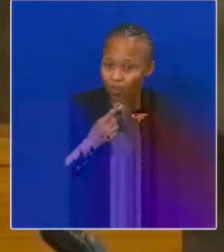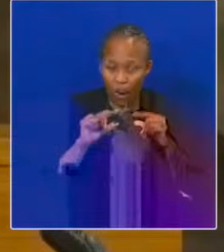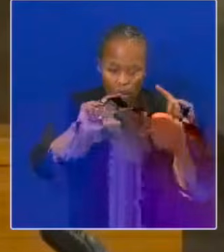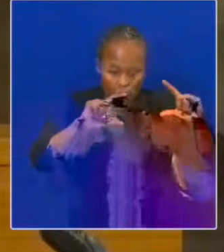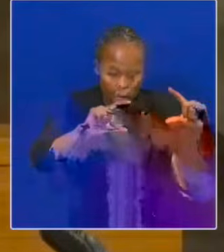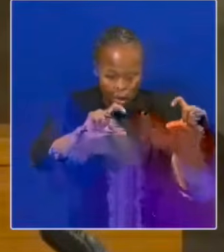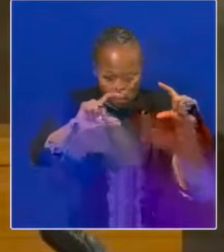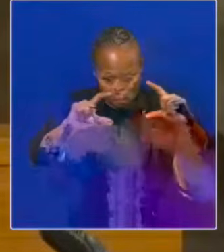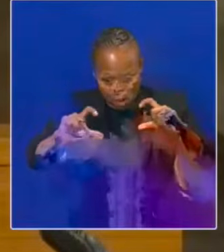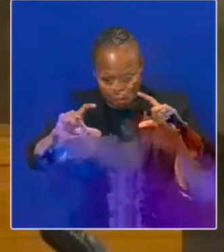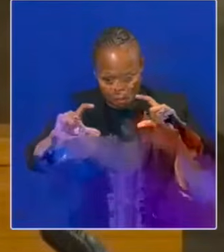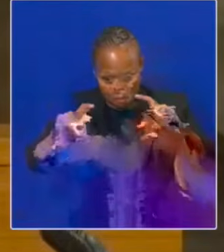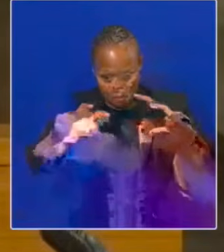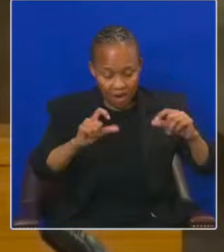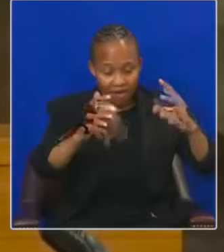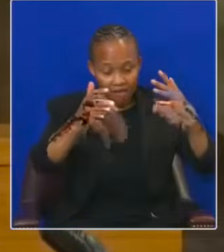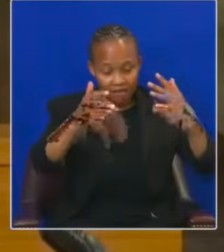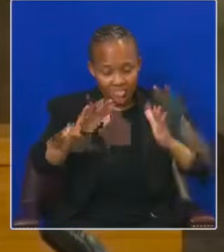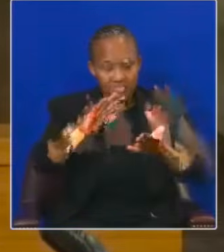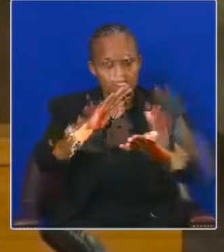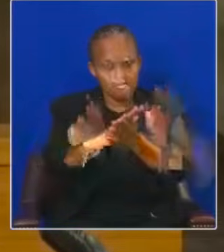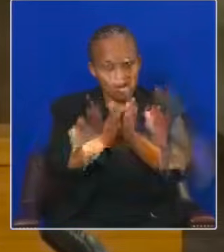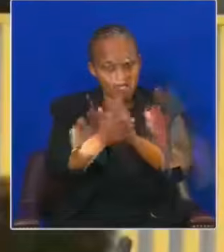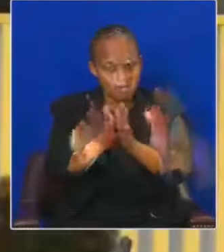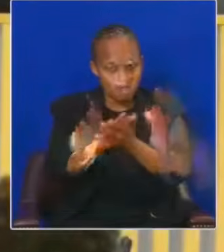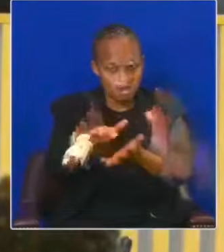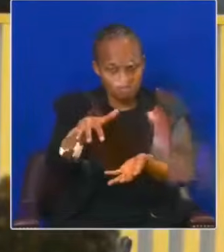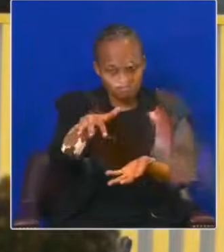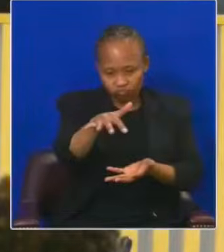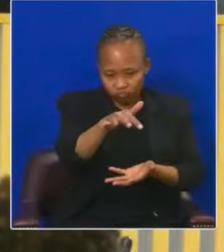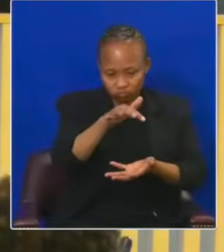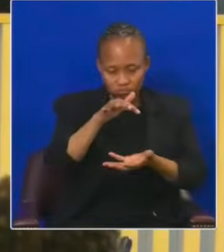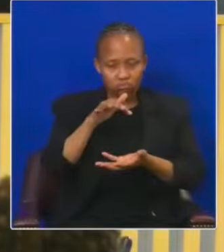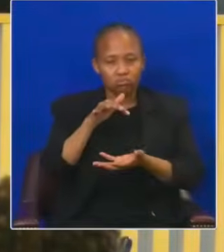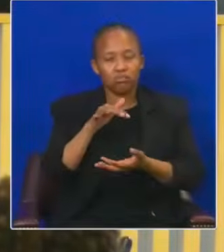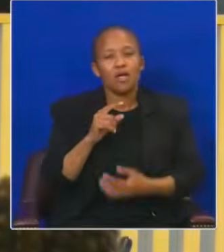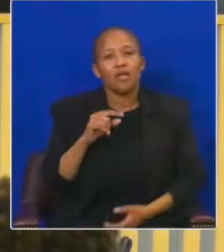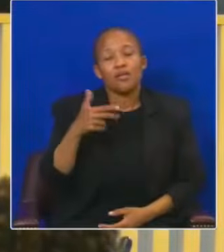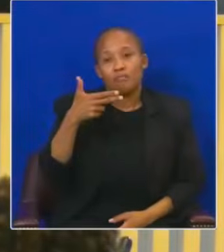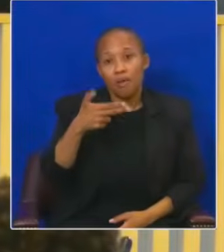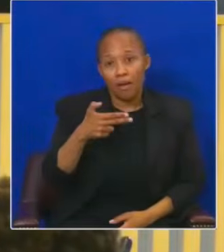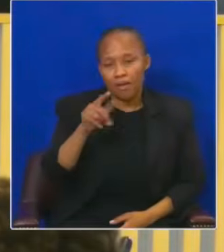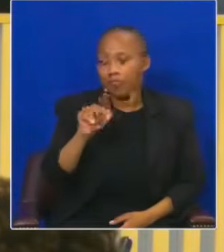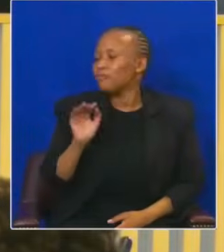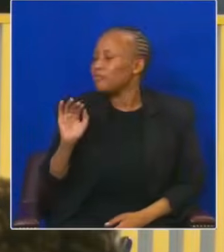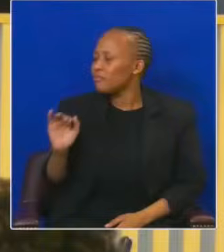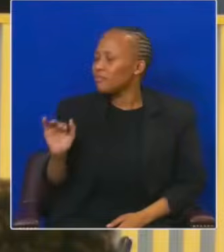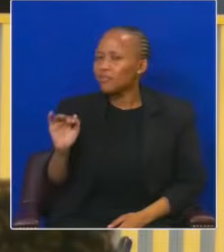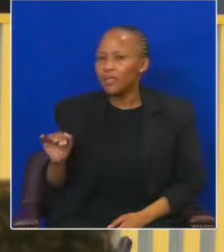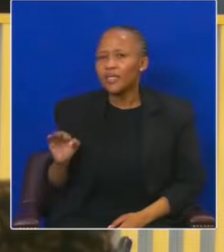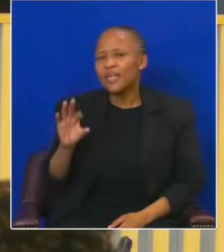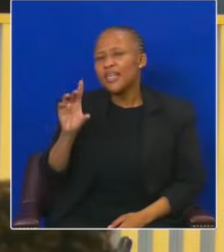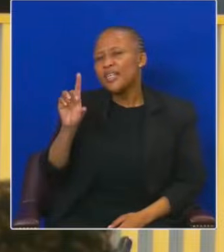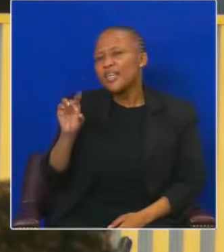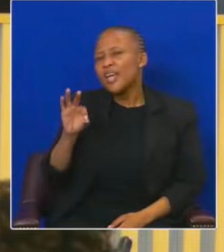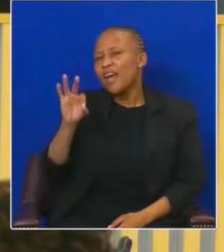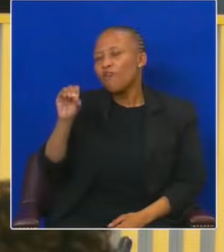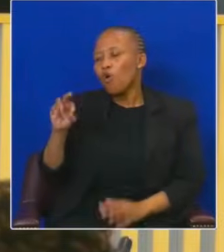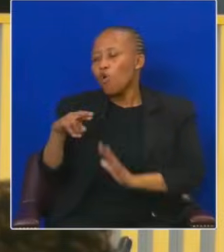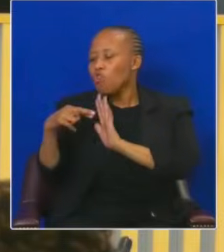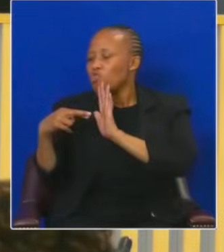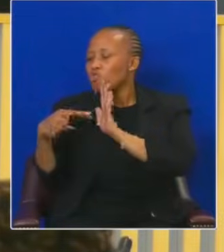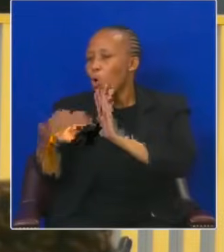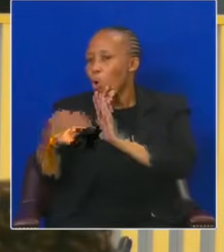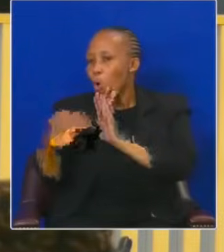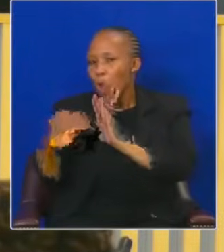the firearms. Witness C, what is the role of the DFO, the designated firearms officer?